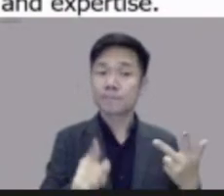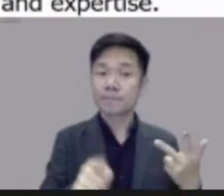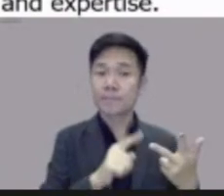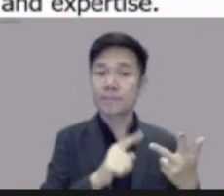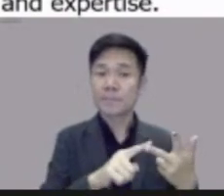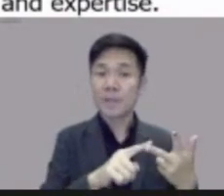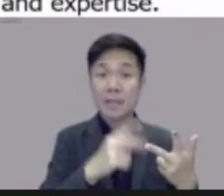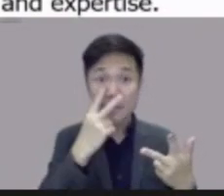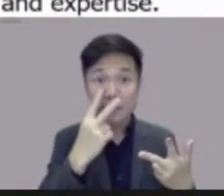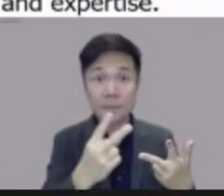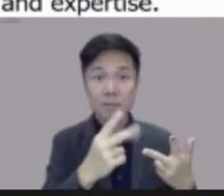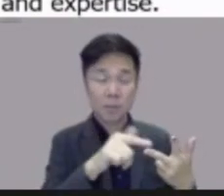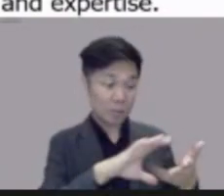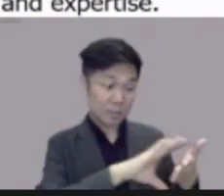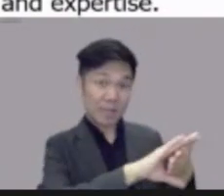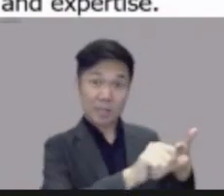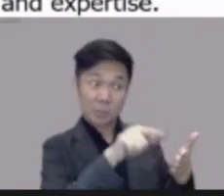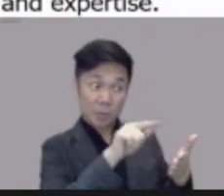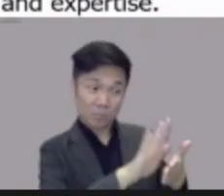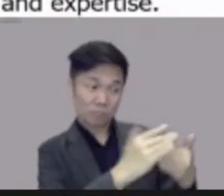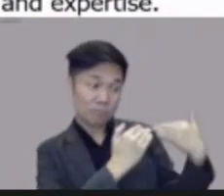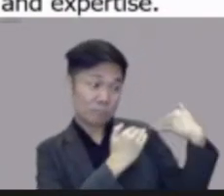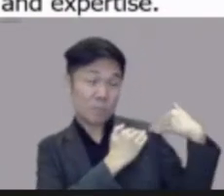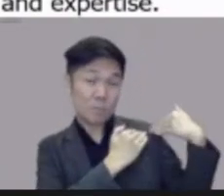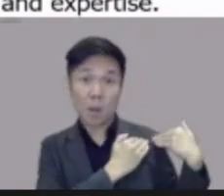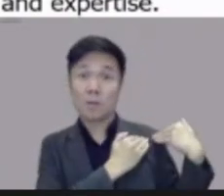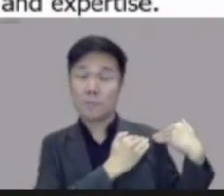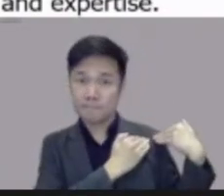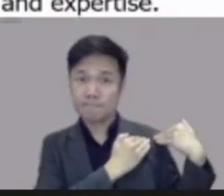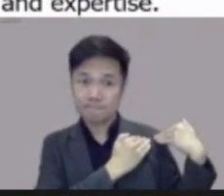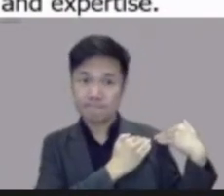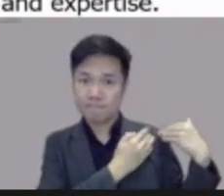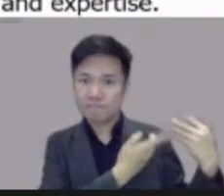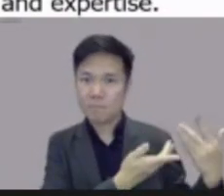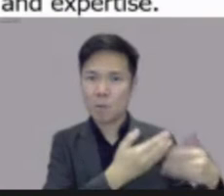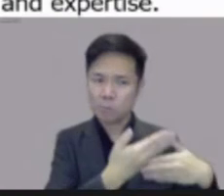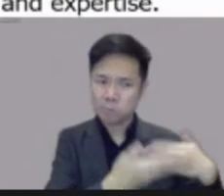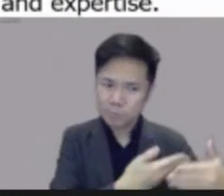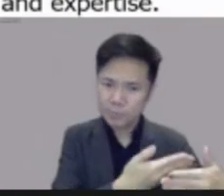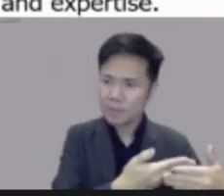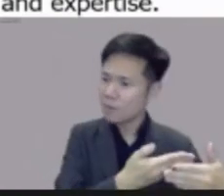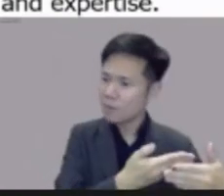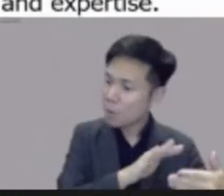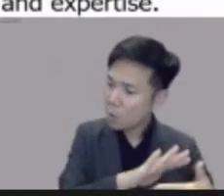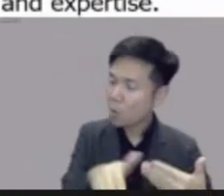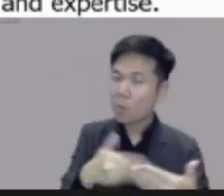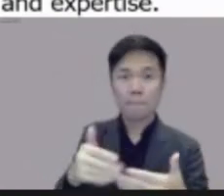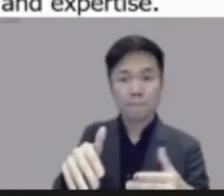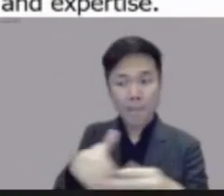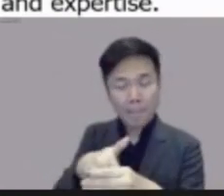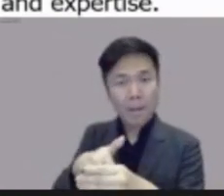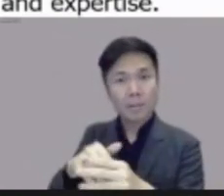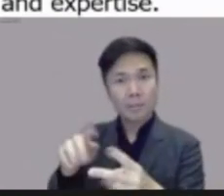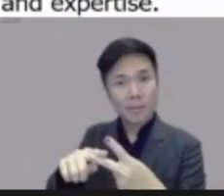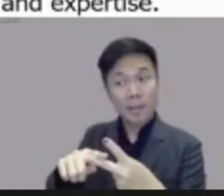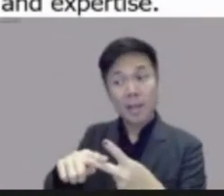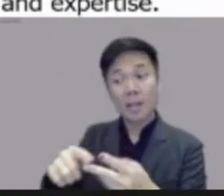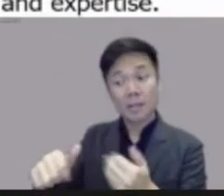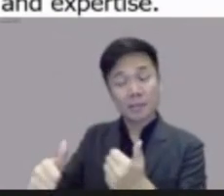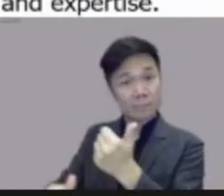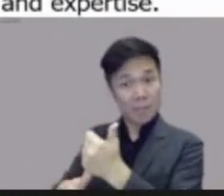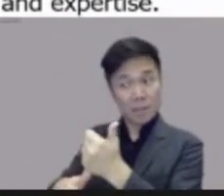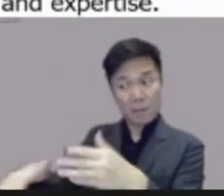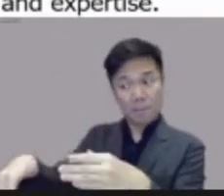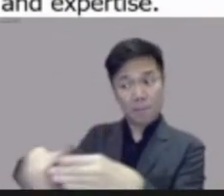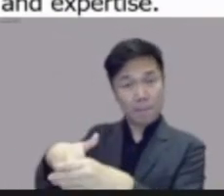recommend continued follow-up in close consultation with members and Associate members and also recommend any other